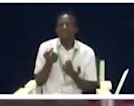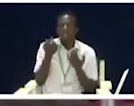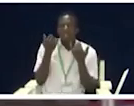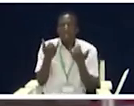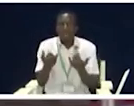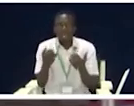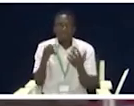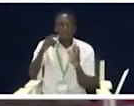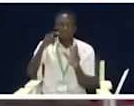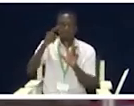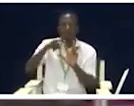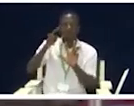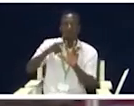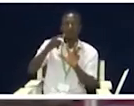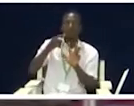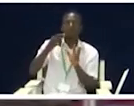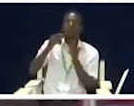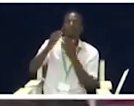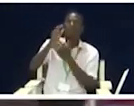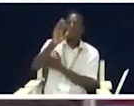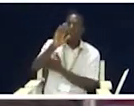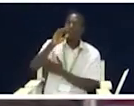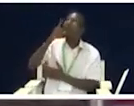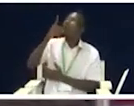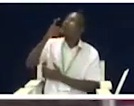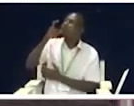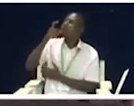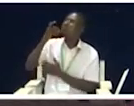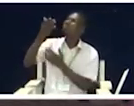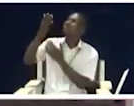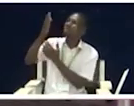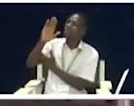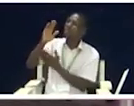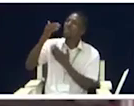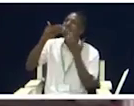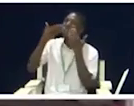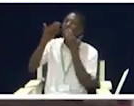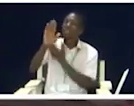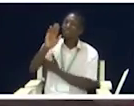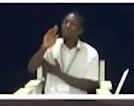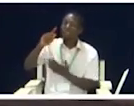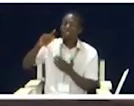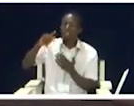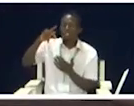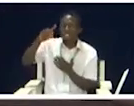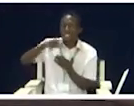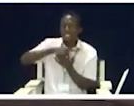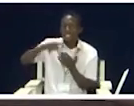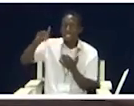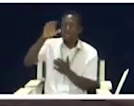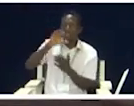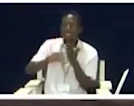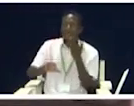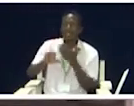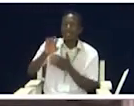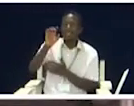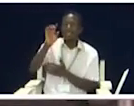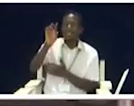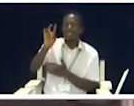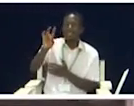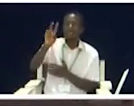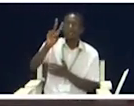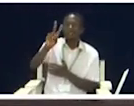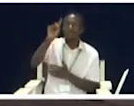the second word, God. Who is God? Thank God for the Bible in Psalm 72 verse 18. Psalm 72